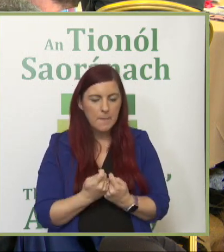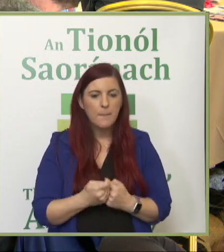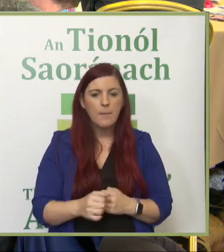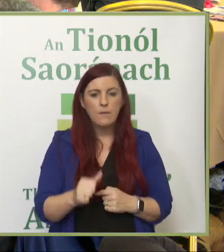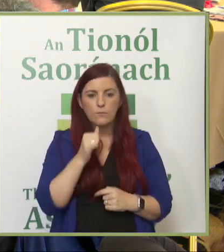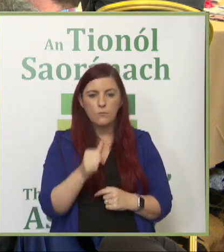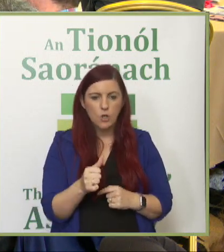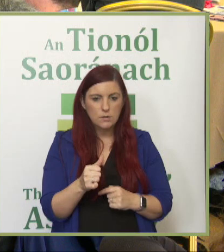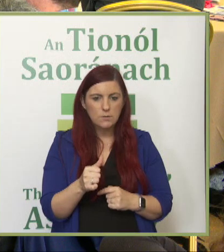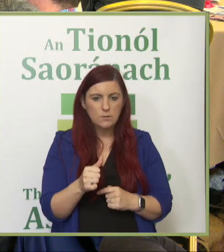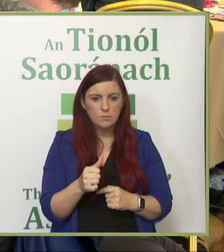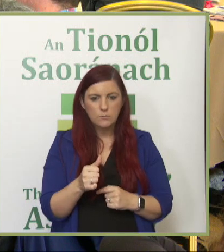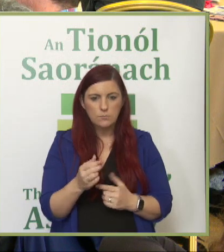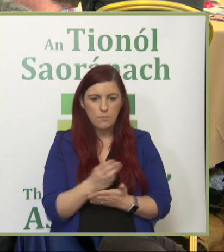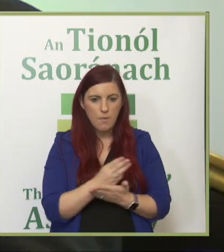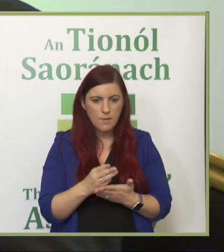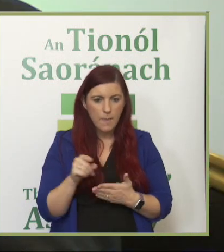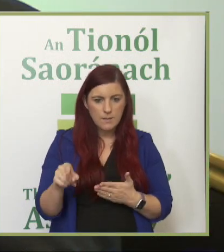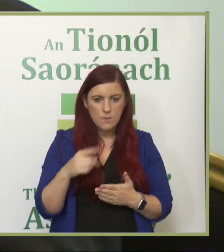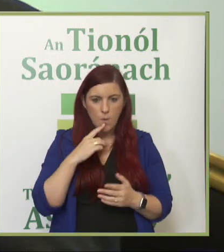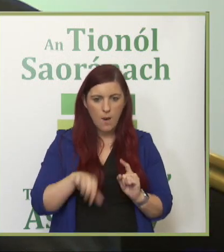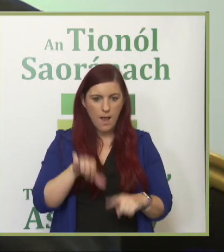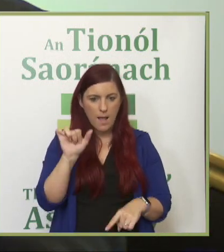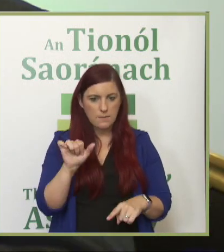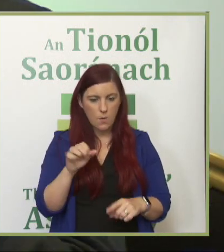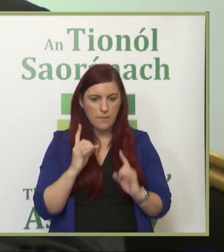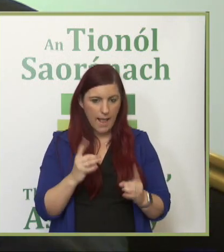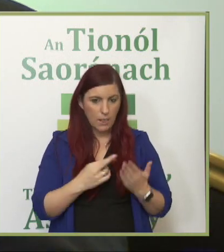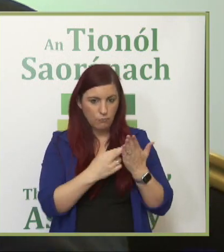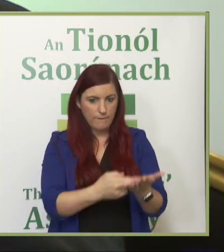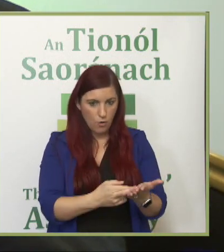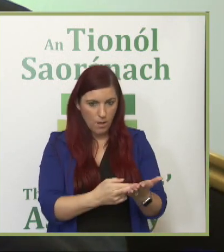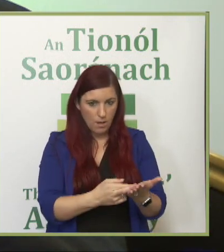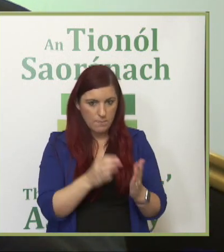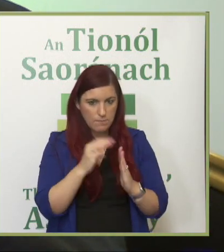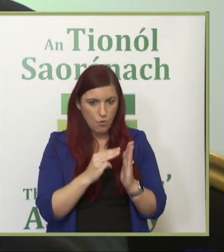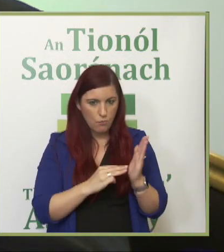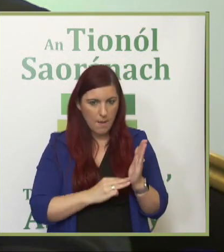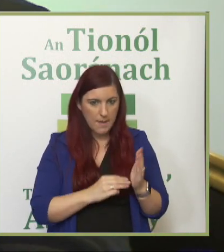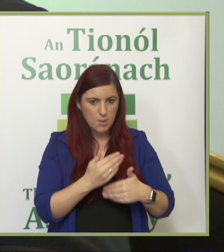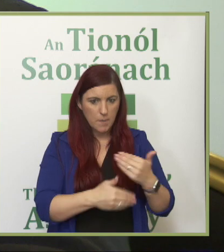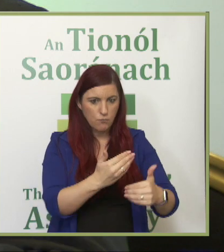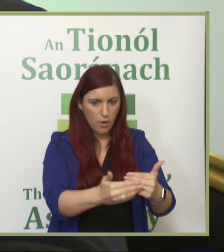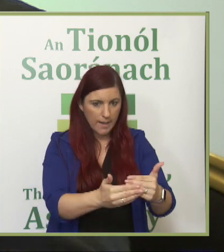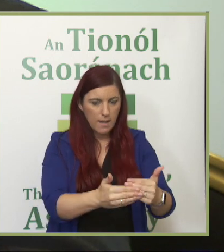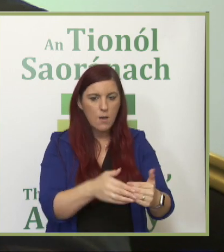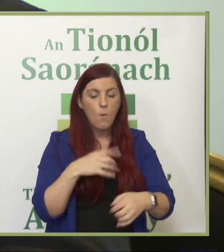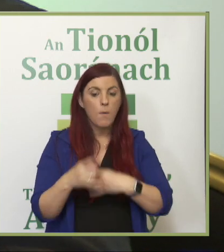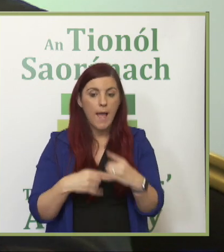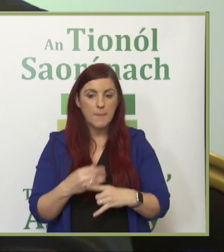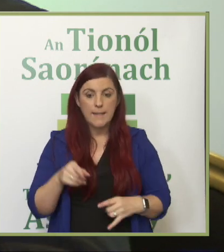referral doesn't involve an adult caution. So whenever the health referral programme is up and running, the